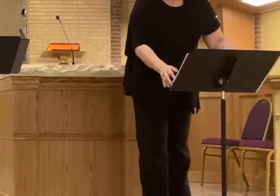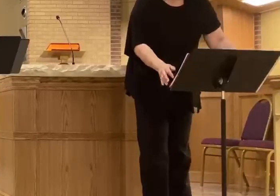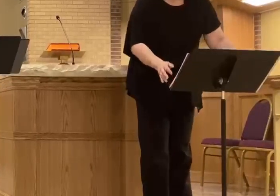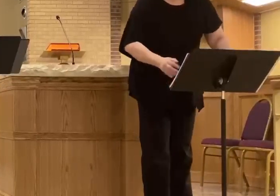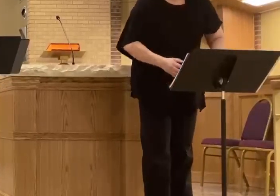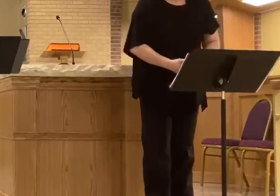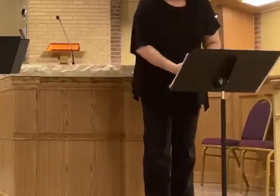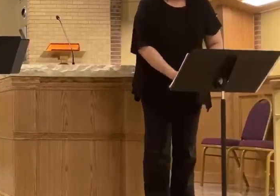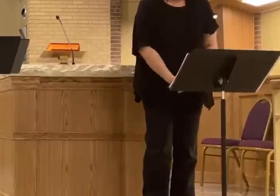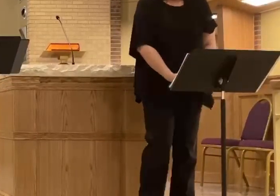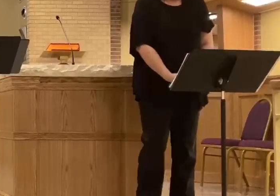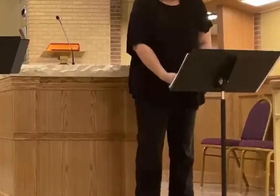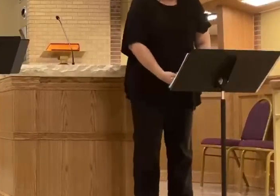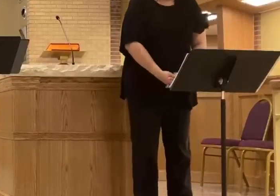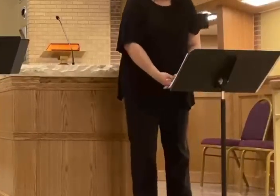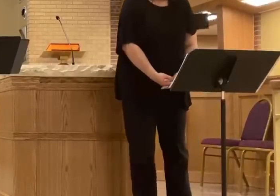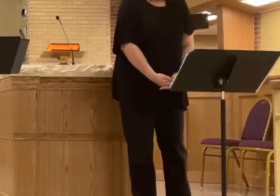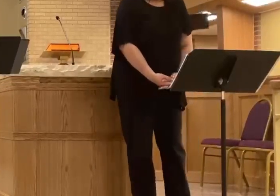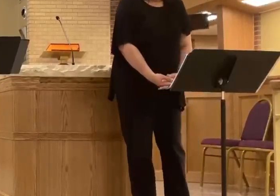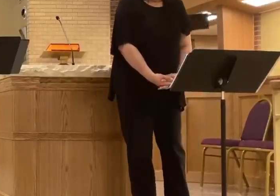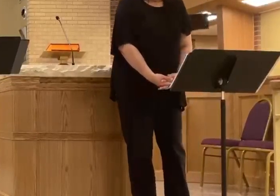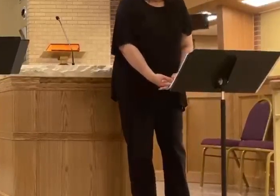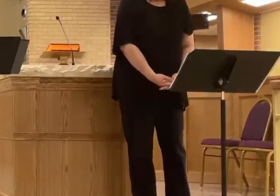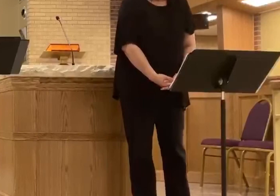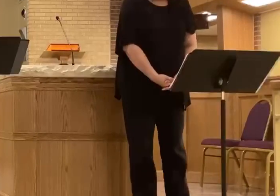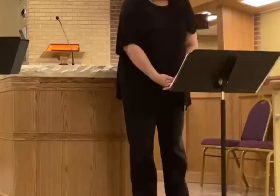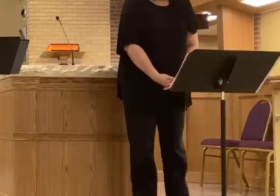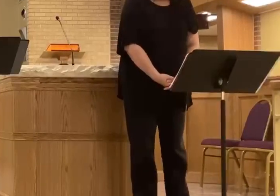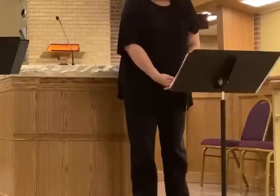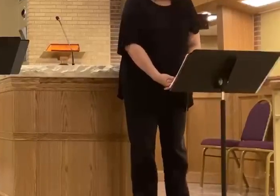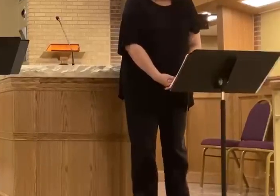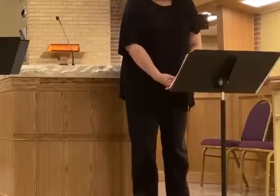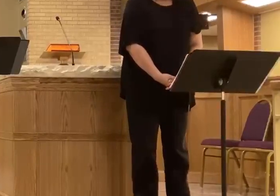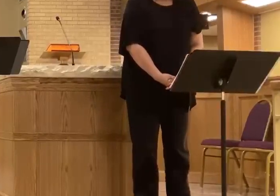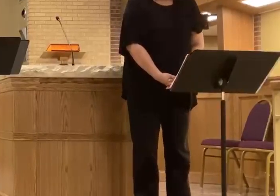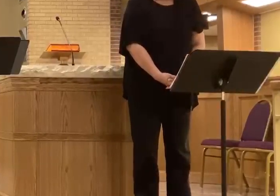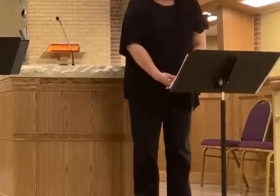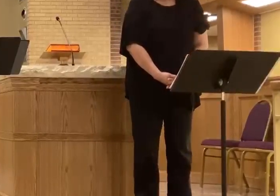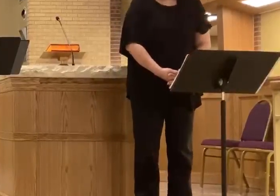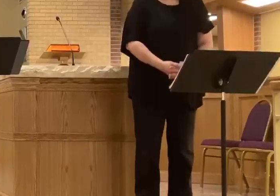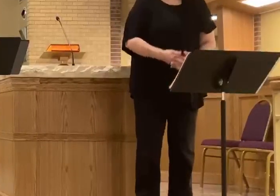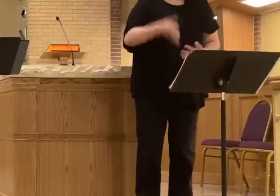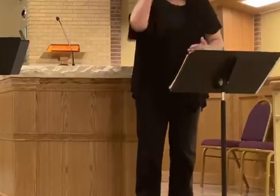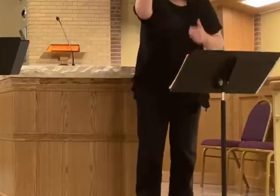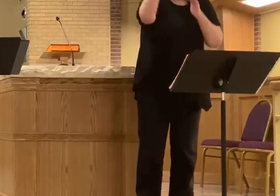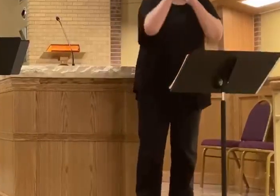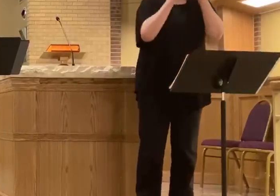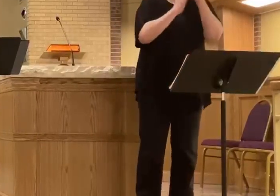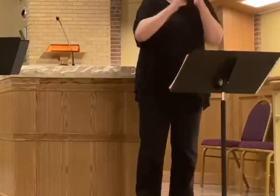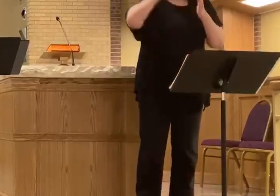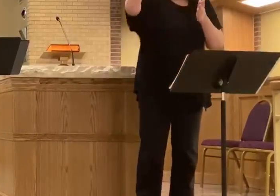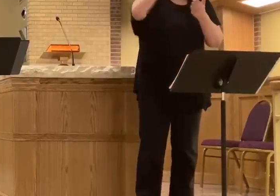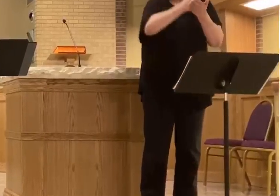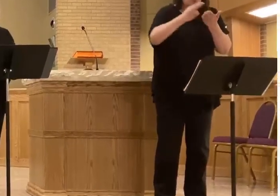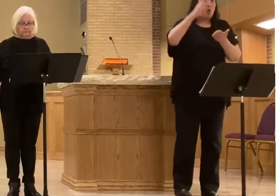The resurrection of Jesus. We adore you, O Christ, and we praise you, because by your holy